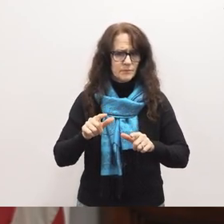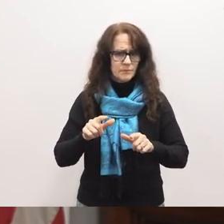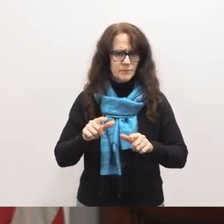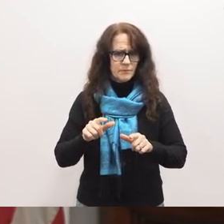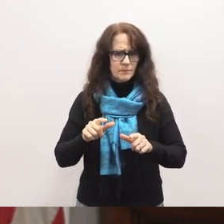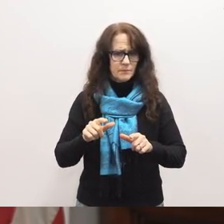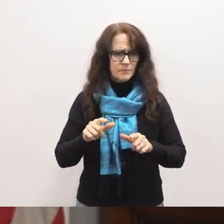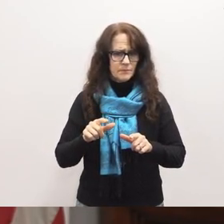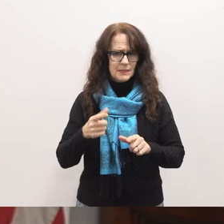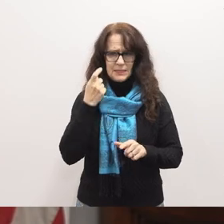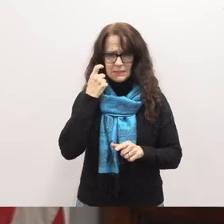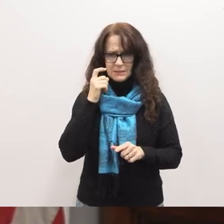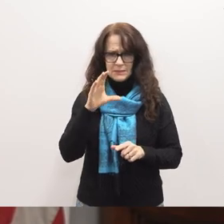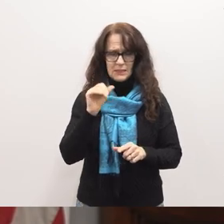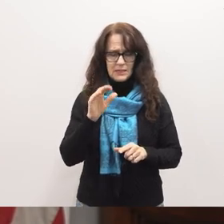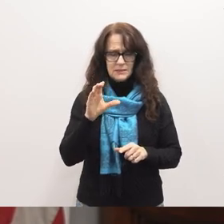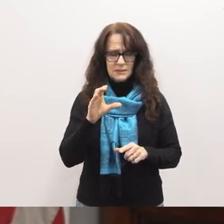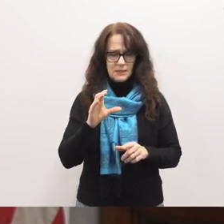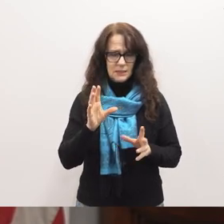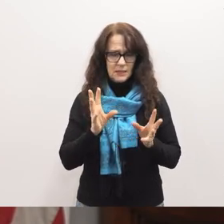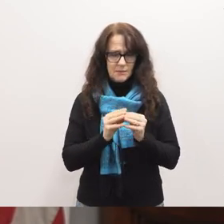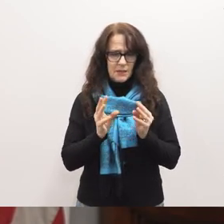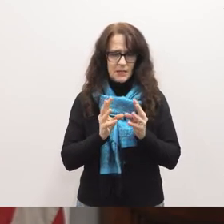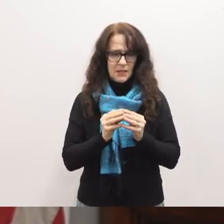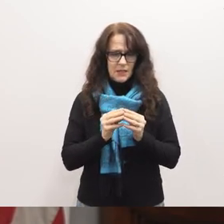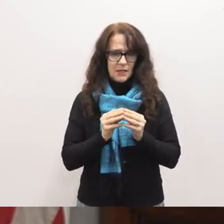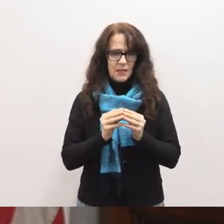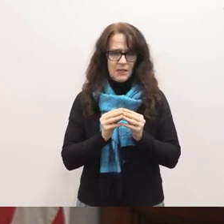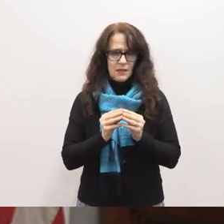At this last CAC meeting,